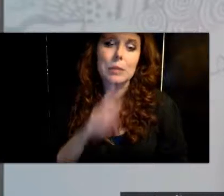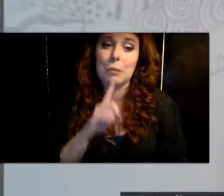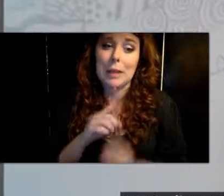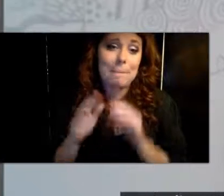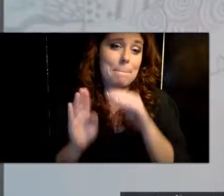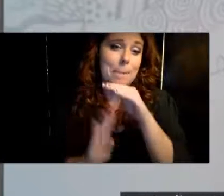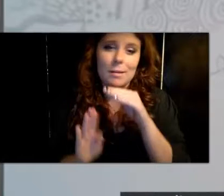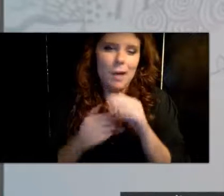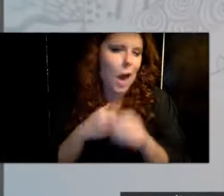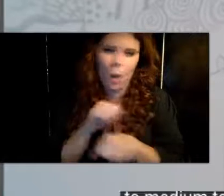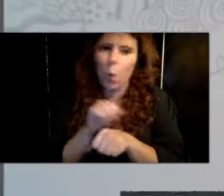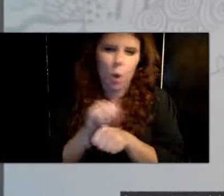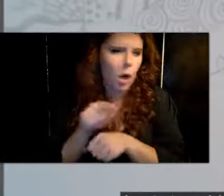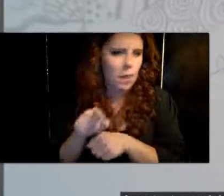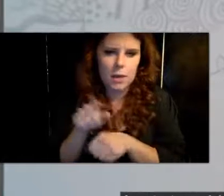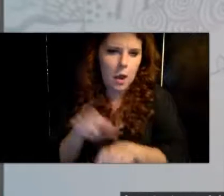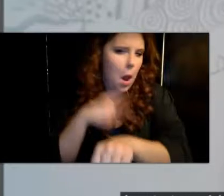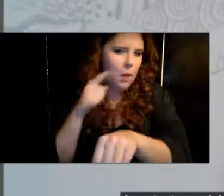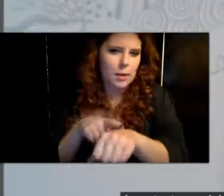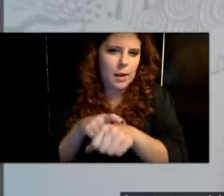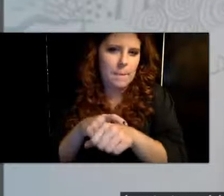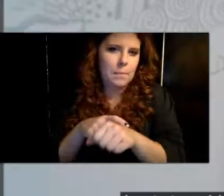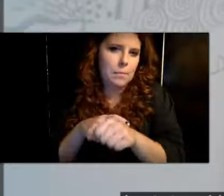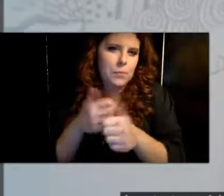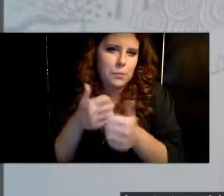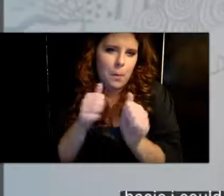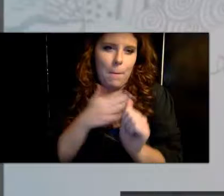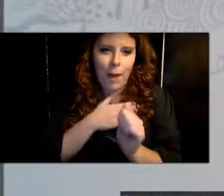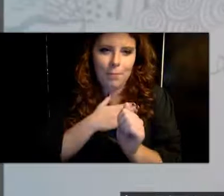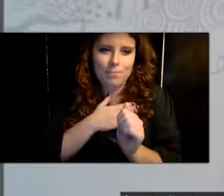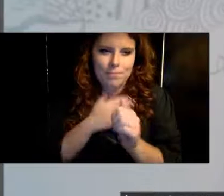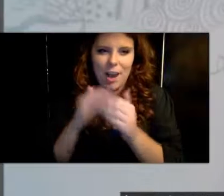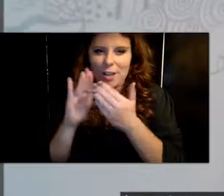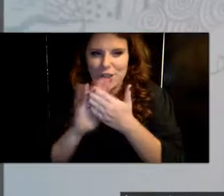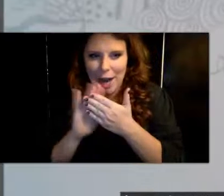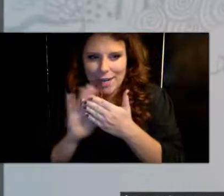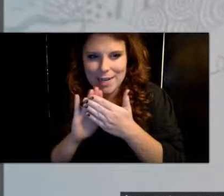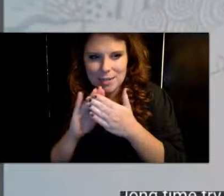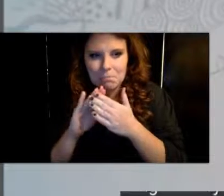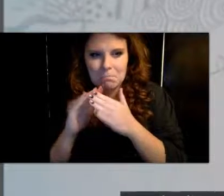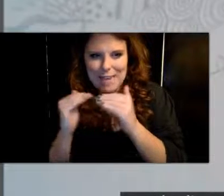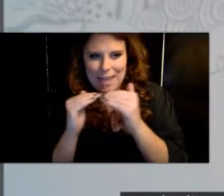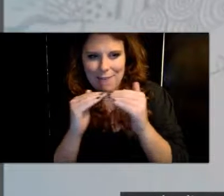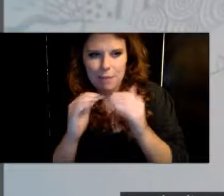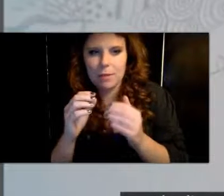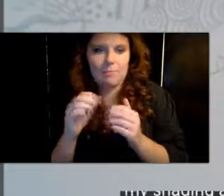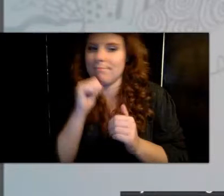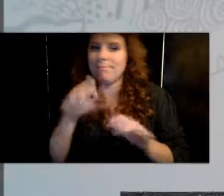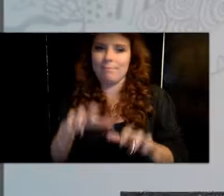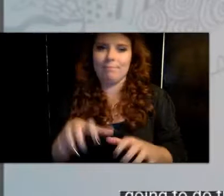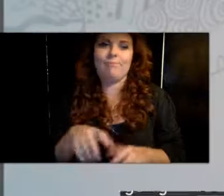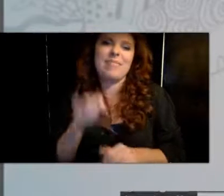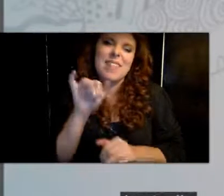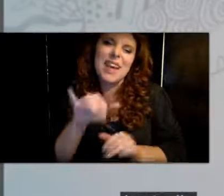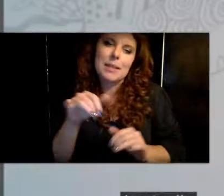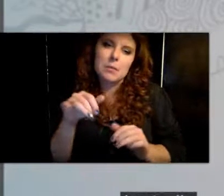basic. I could sit and work on it for a long time, try to get my shading all evened out, but I'm not going to do that today. So that's